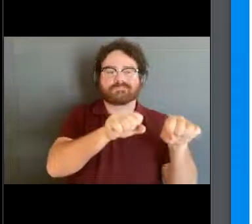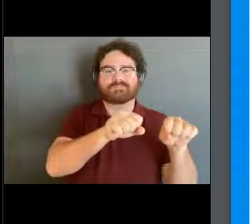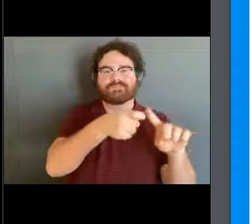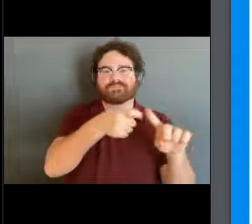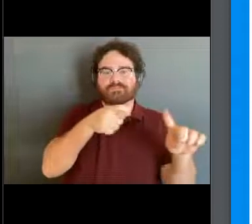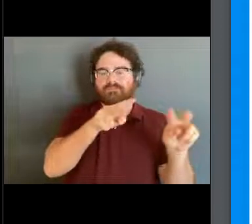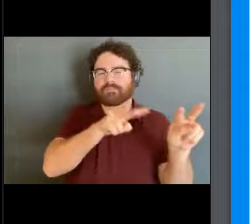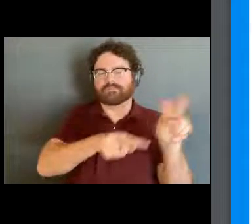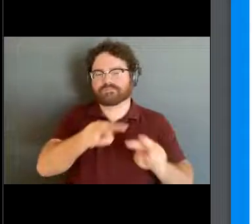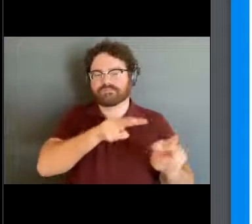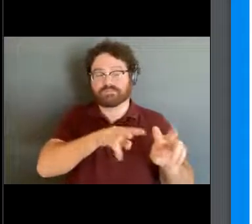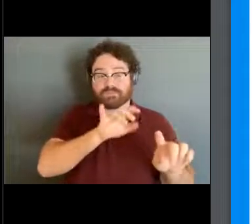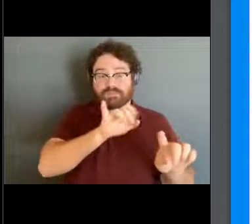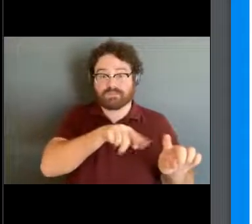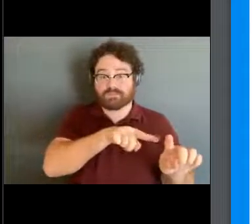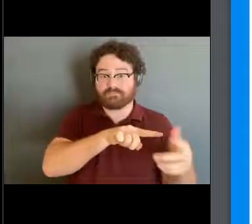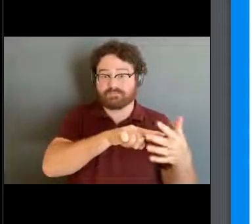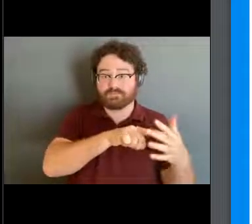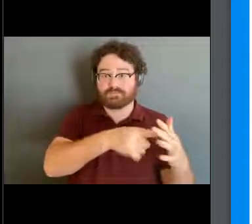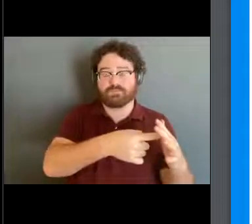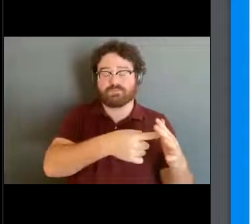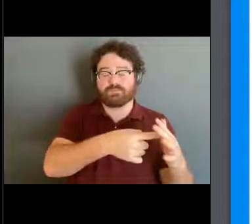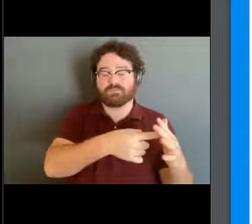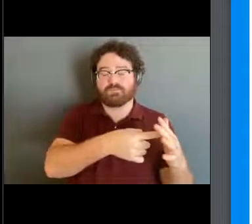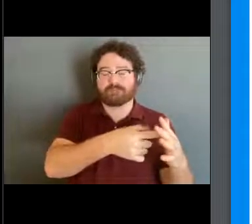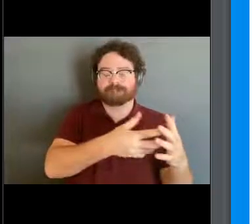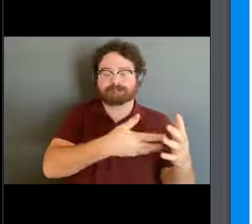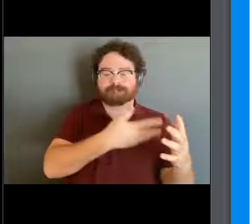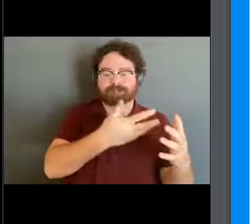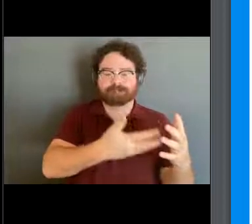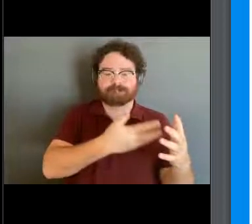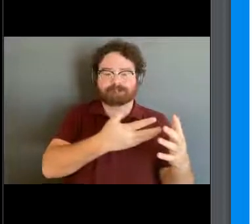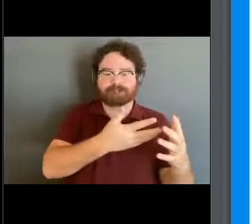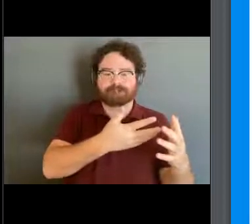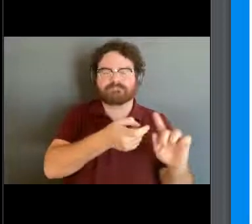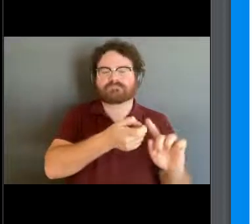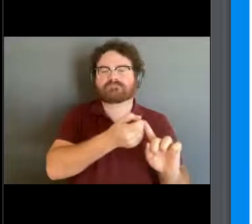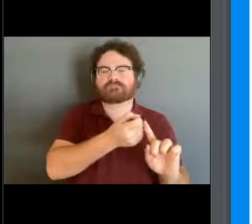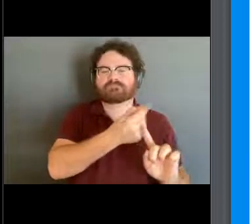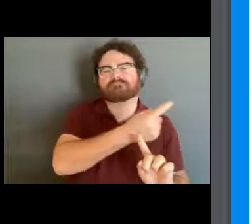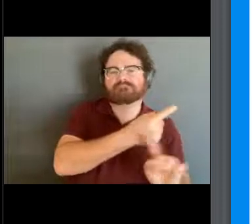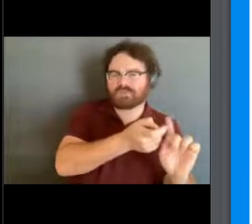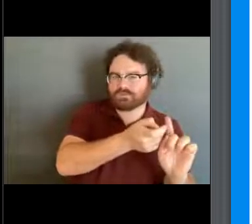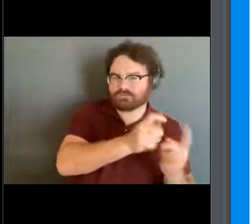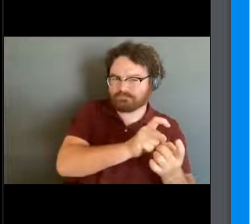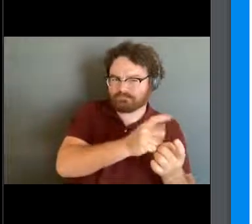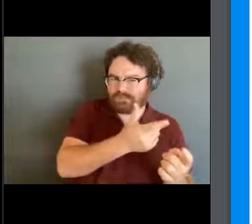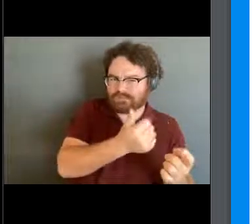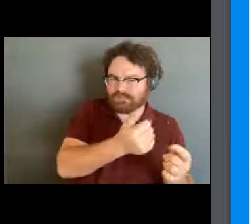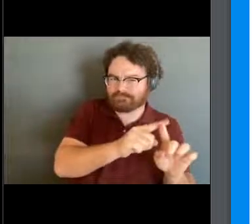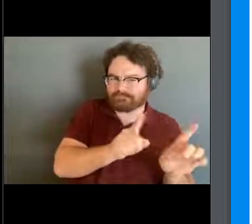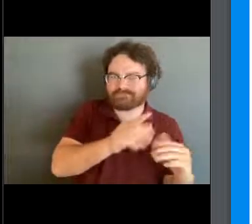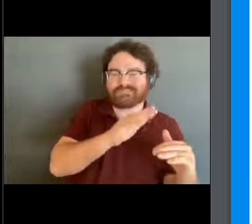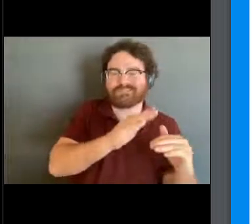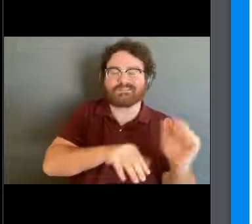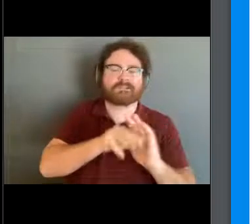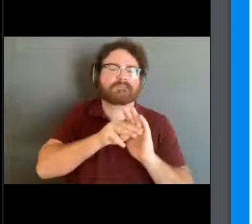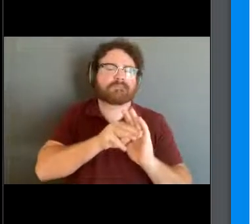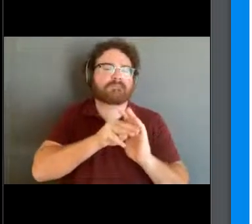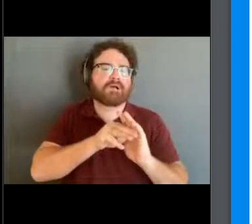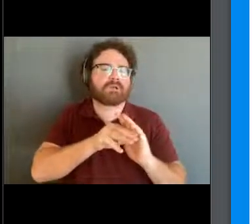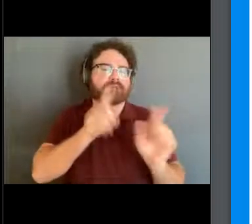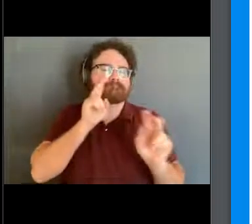is beginning to be a little different from the model outputs, and